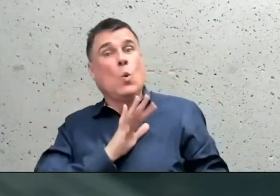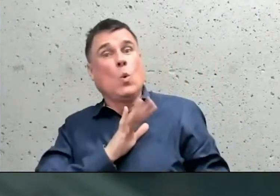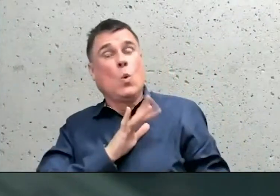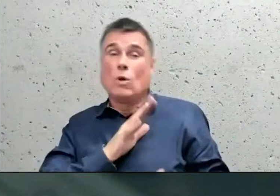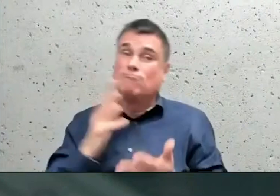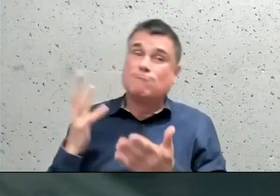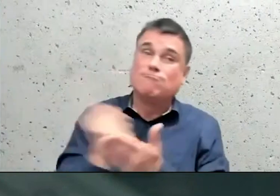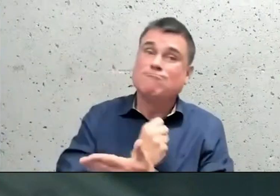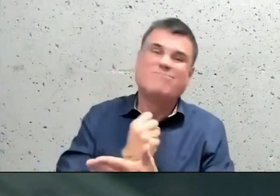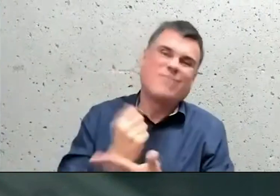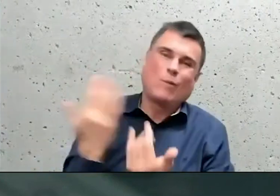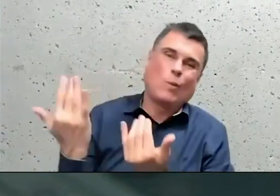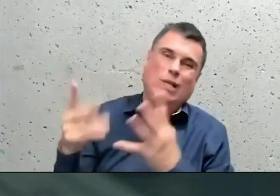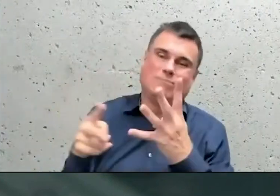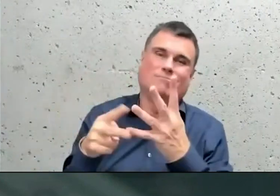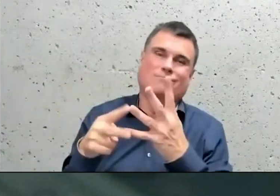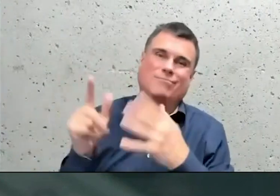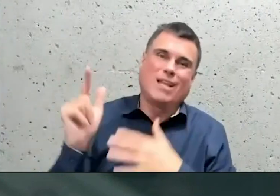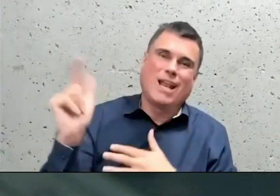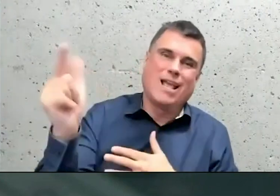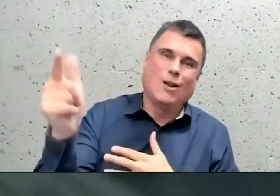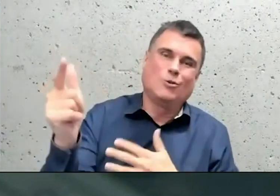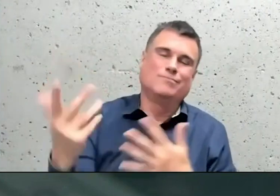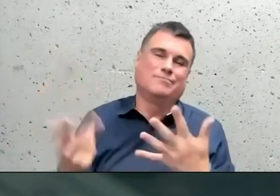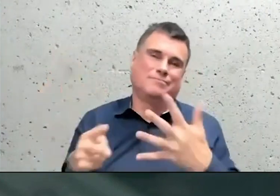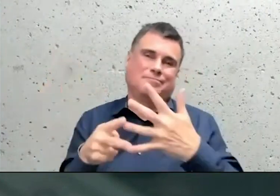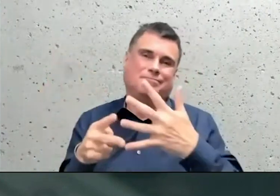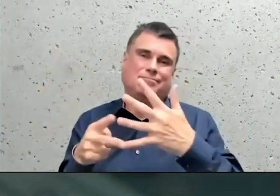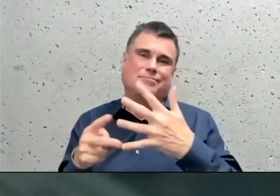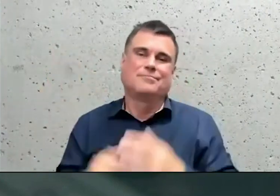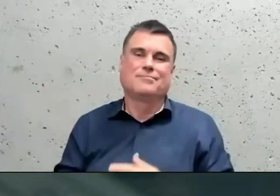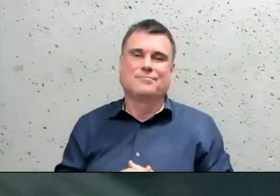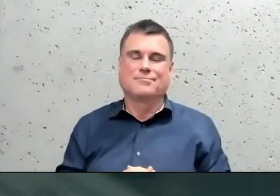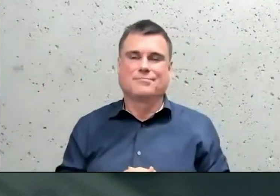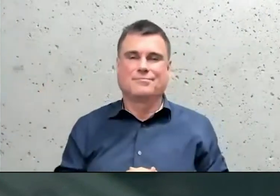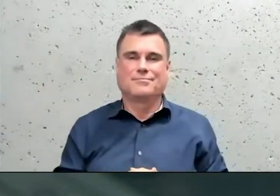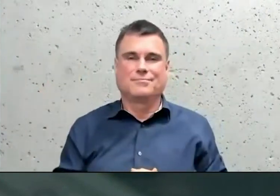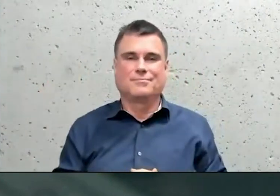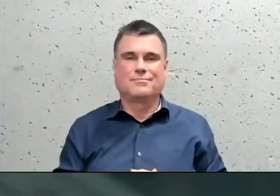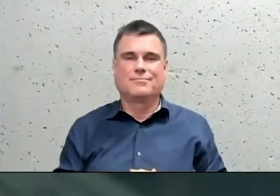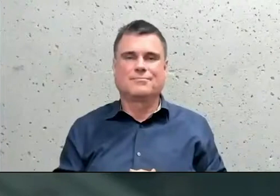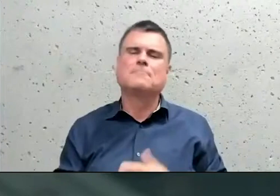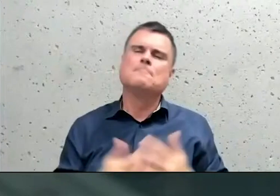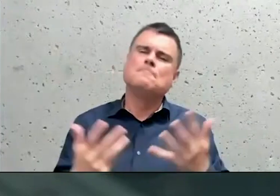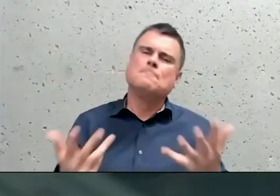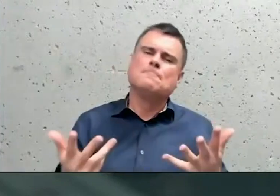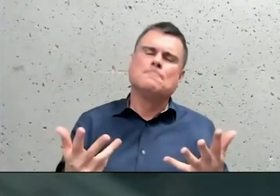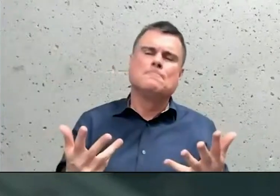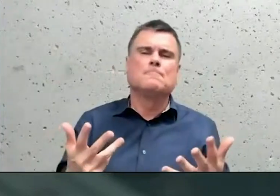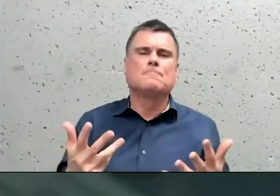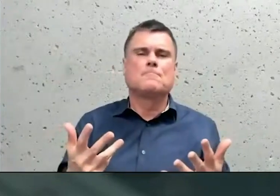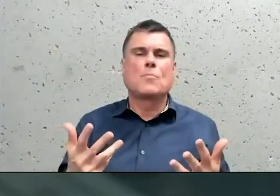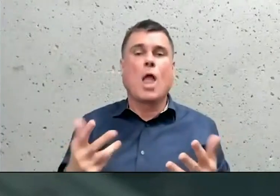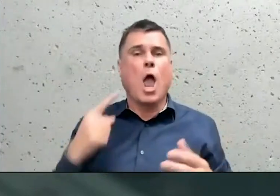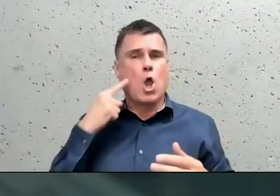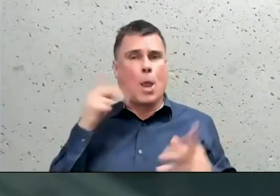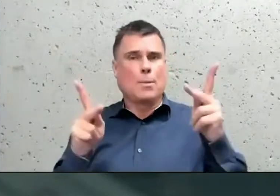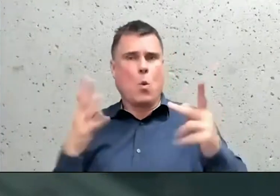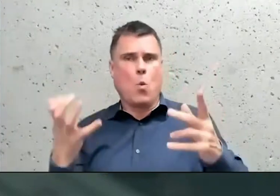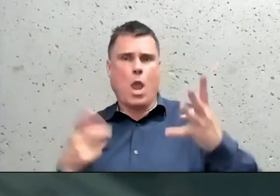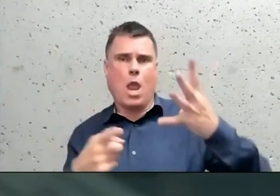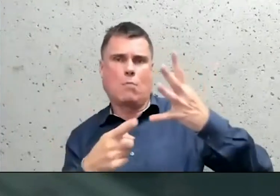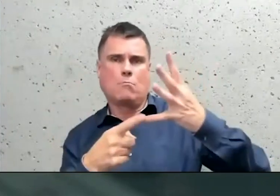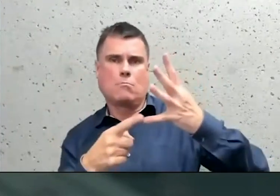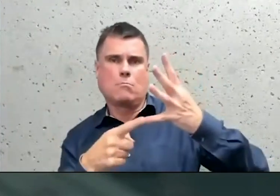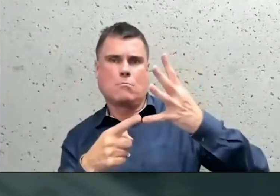So yes, I have heard from people, mostly I believe because it is a single dose vaccine, and that makes it you're able